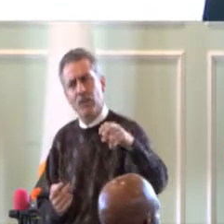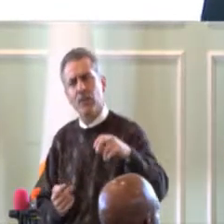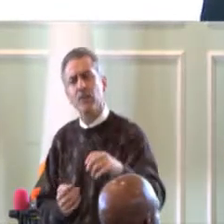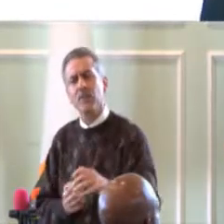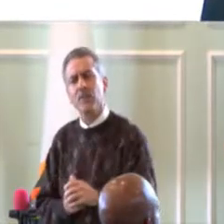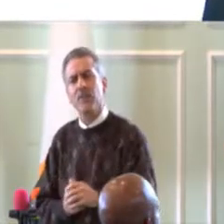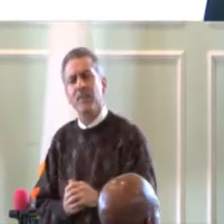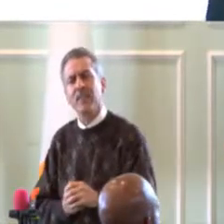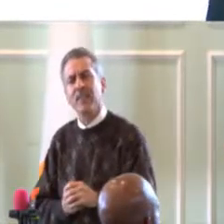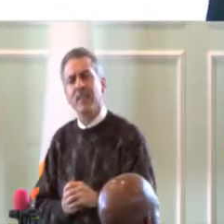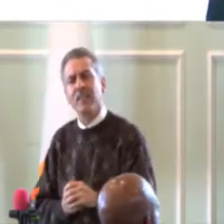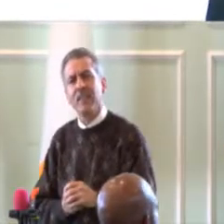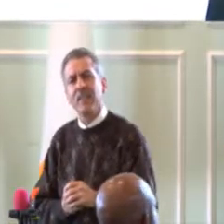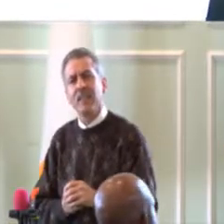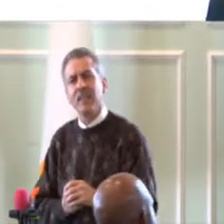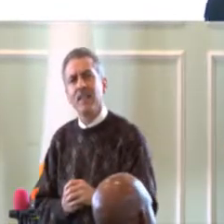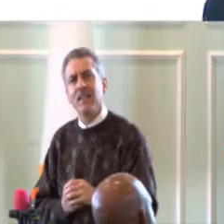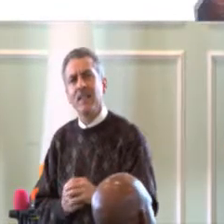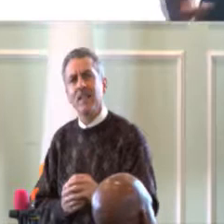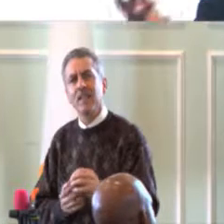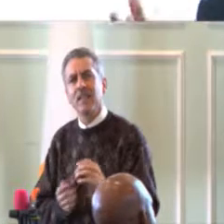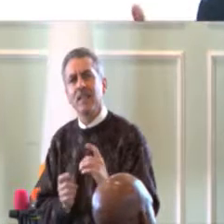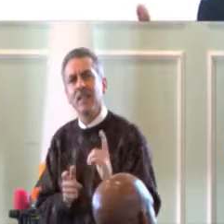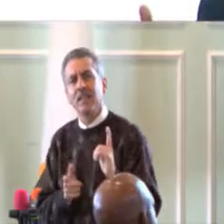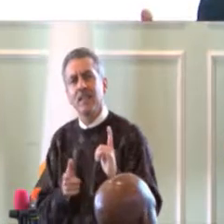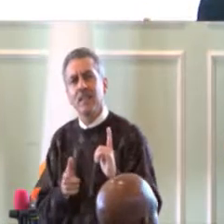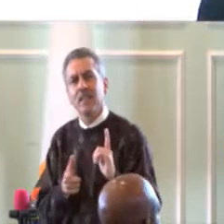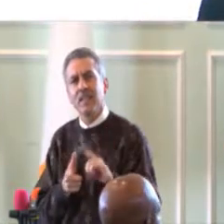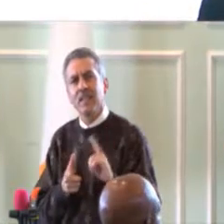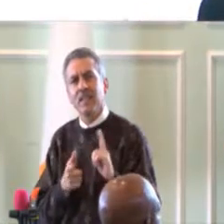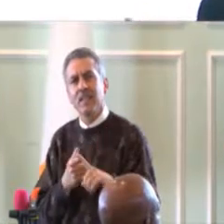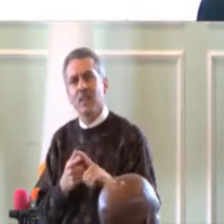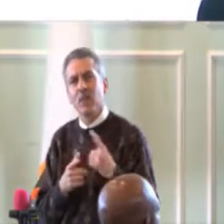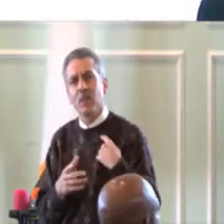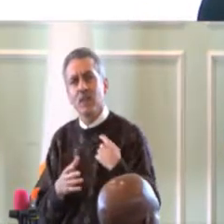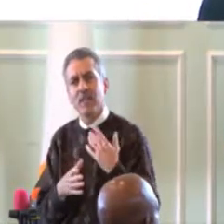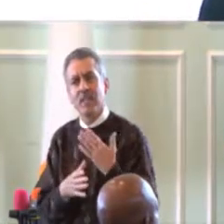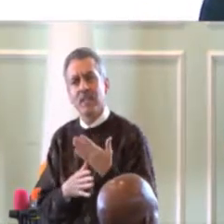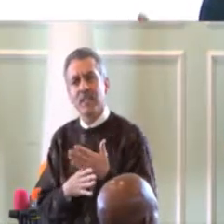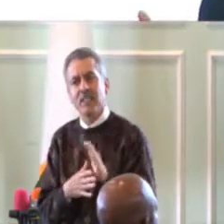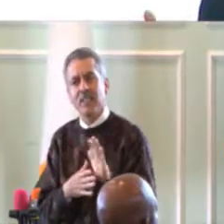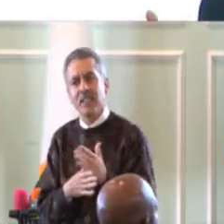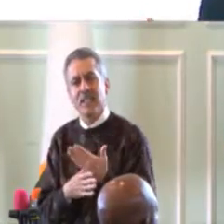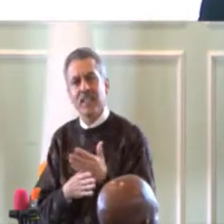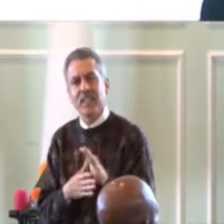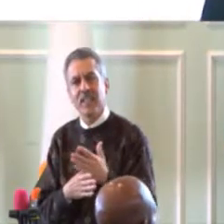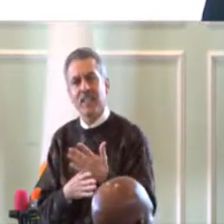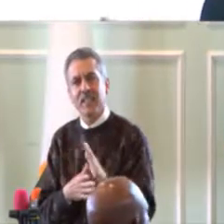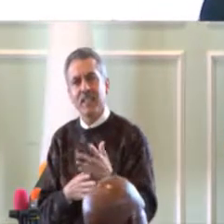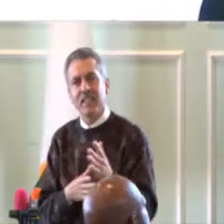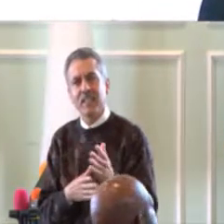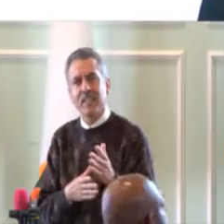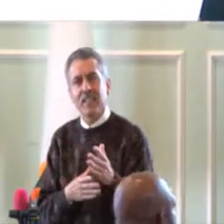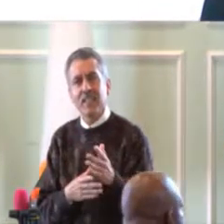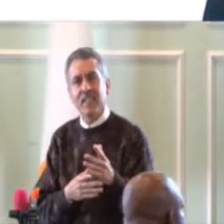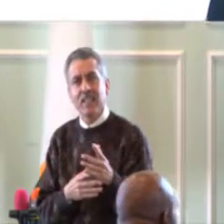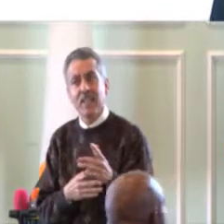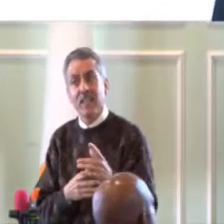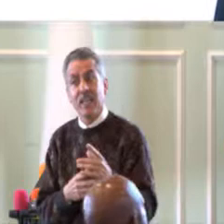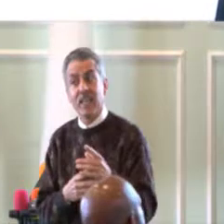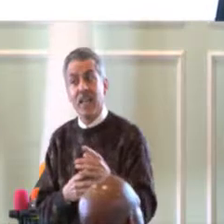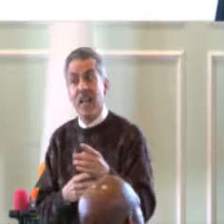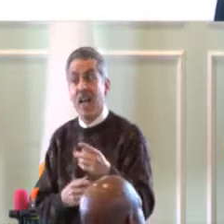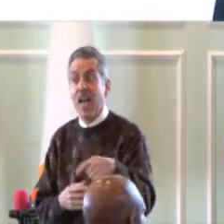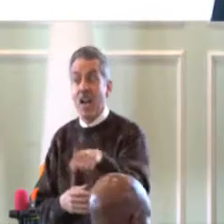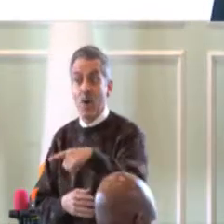it works here, a pilot, and then we're going to spread throughout the city. So our offering goes towards this type of work throughout the world.